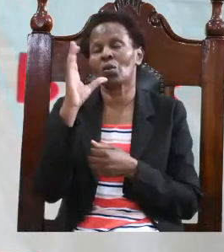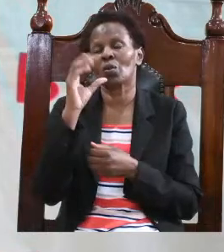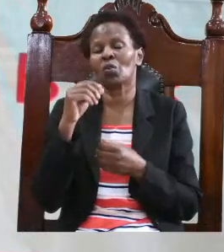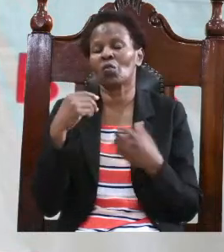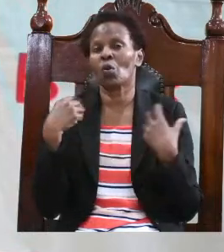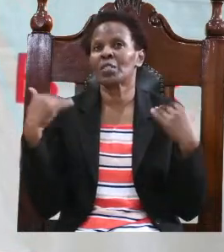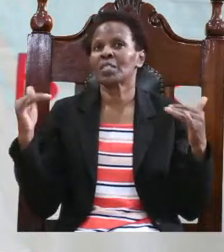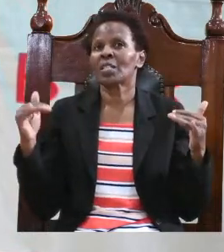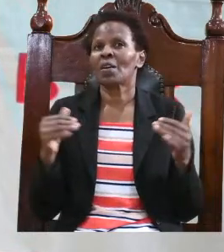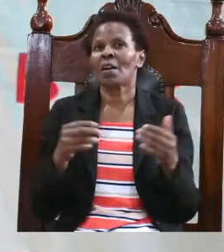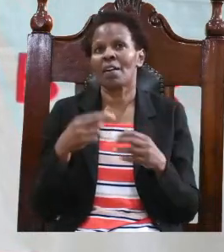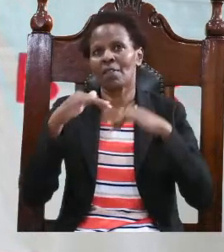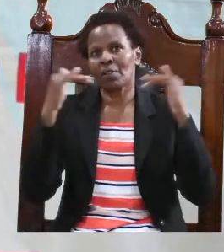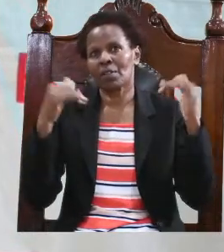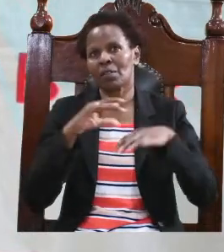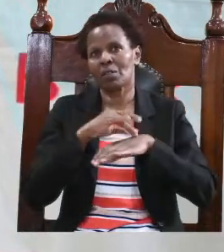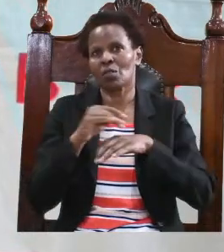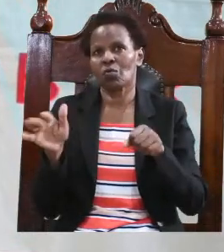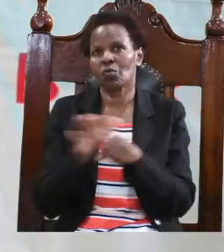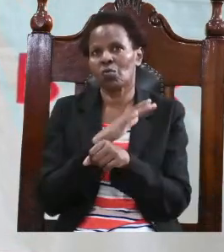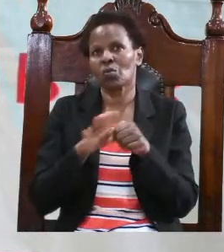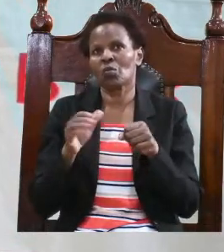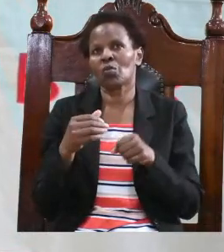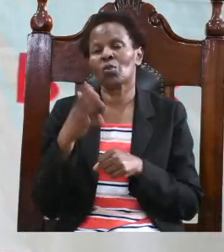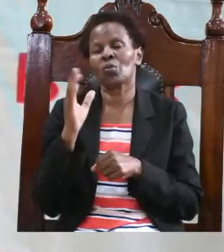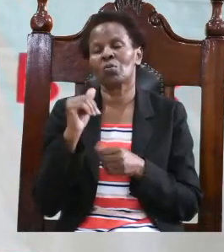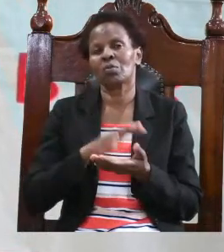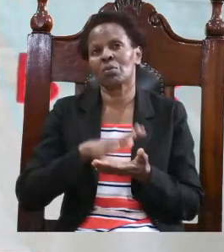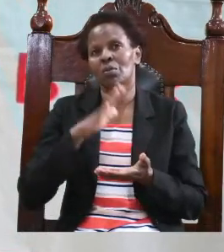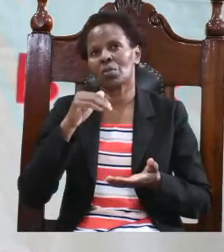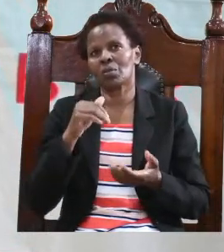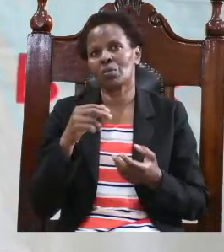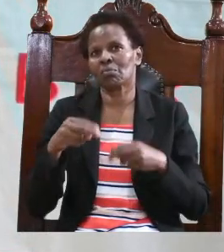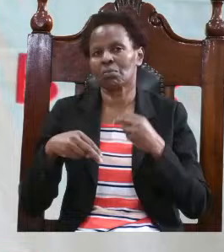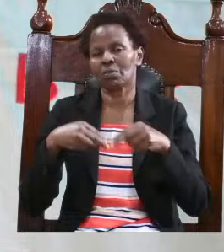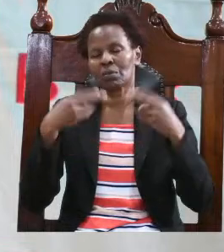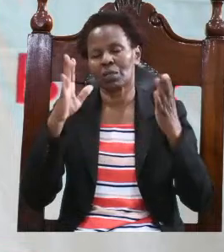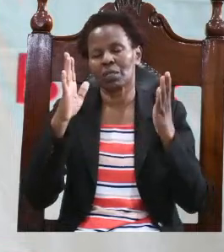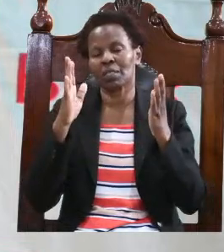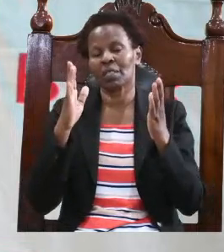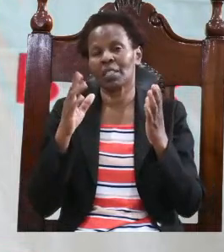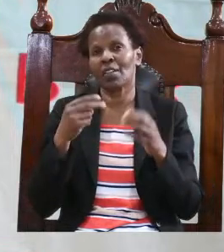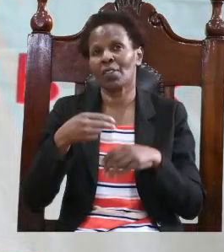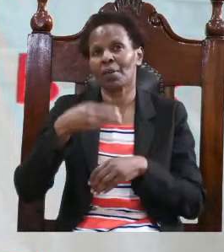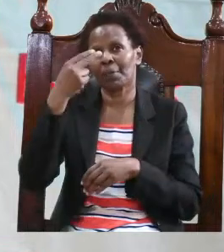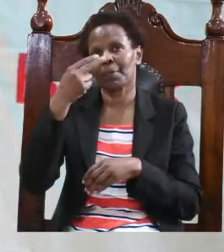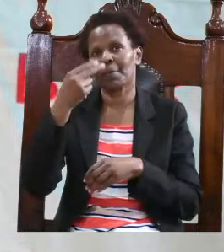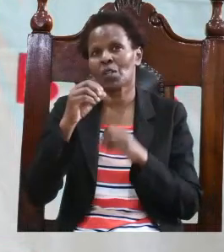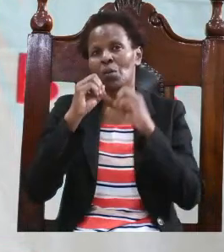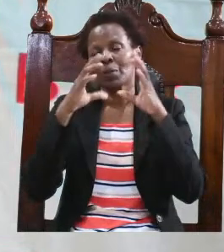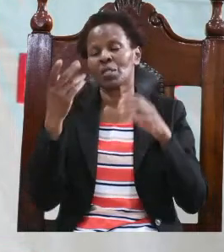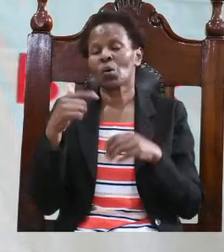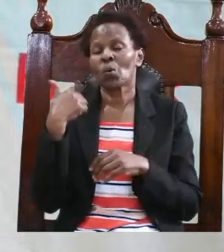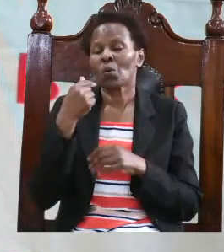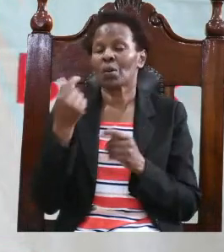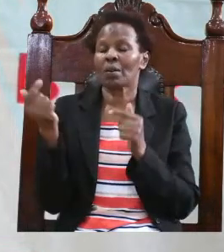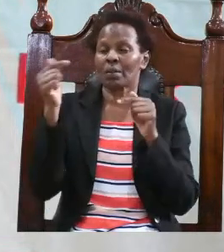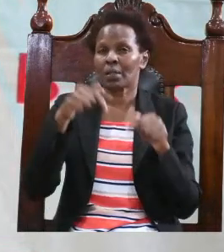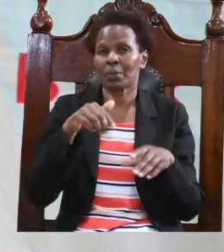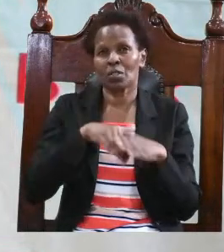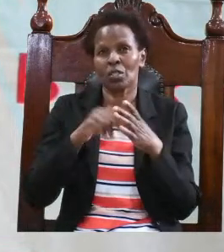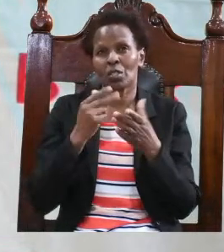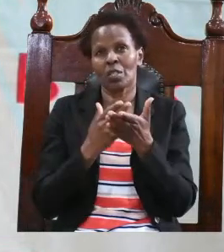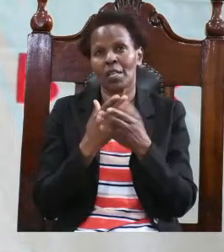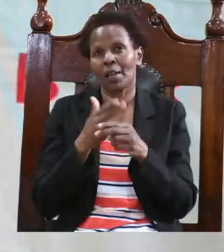God of hosts, heaven and earth are full of your glory. Hosanna in the highest. Blessed is he who comes in the name